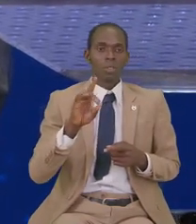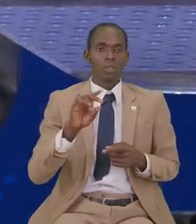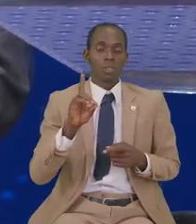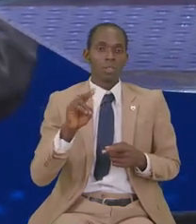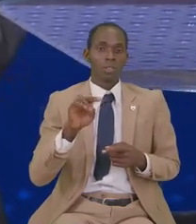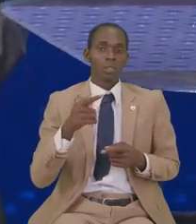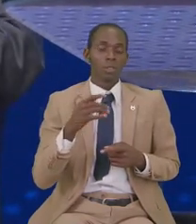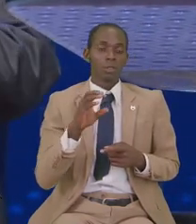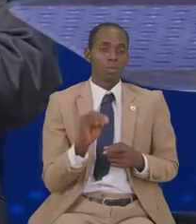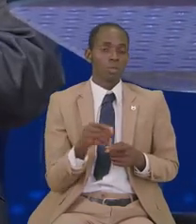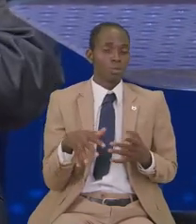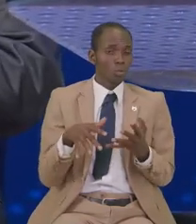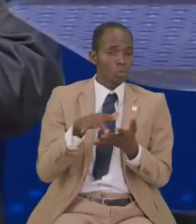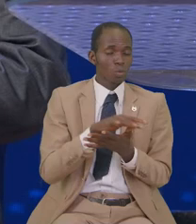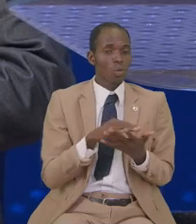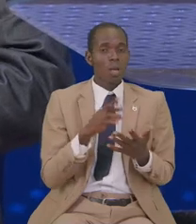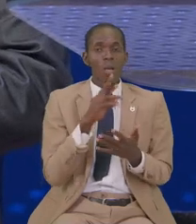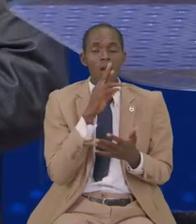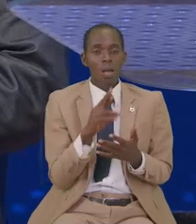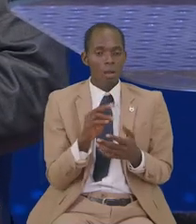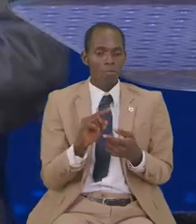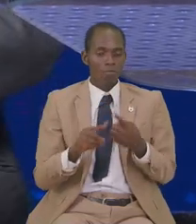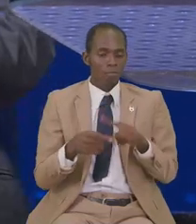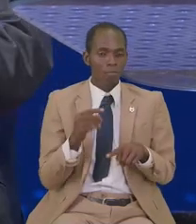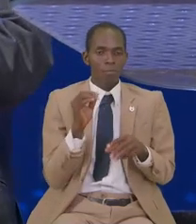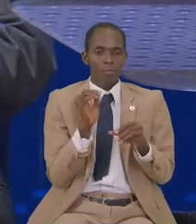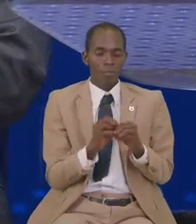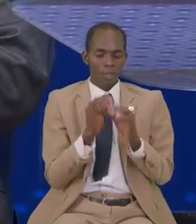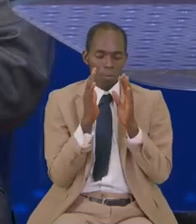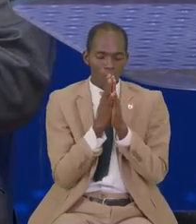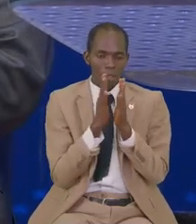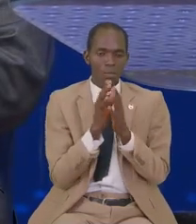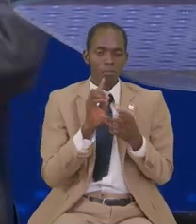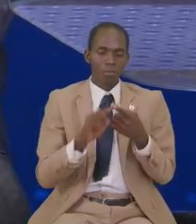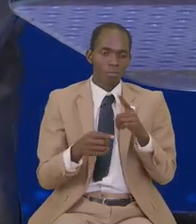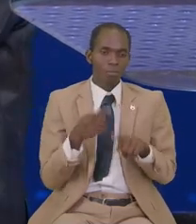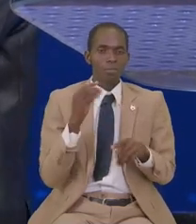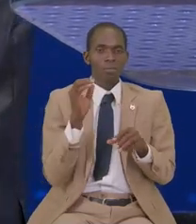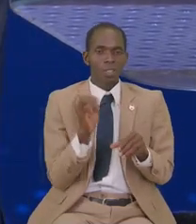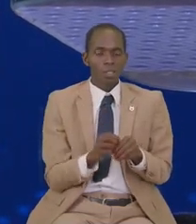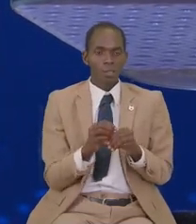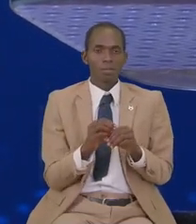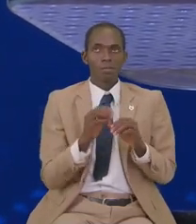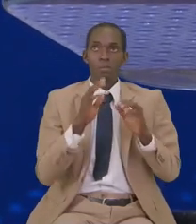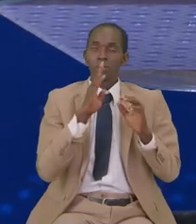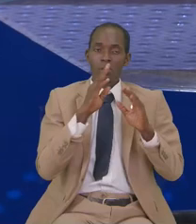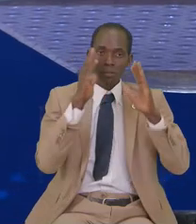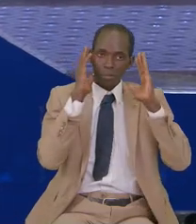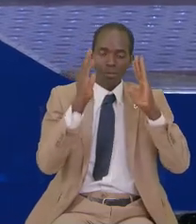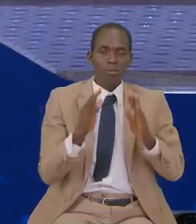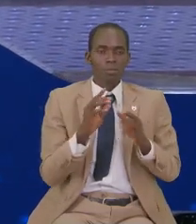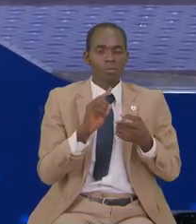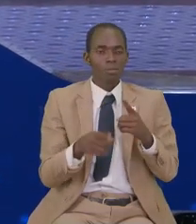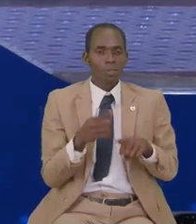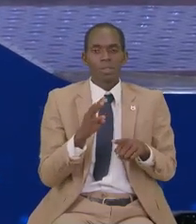prayer, companions in purposefulness, companions in perseverance, companions of remaining with